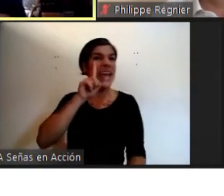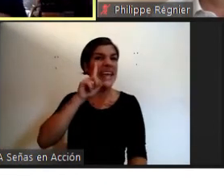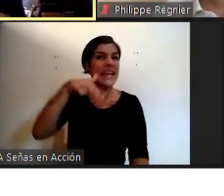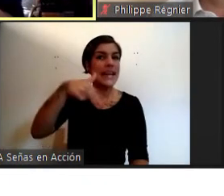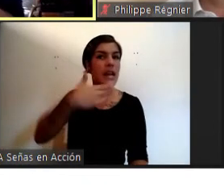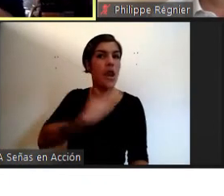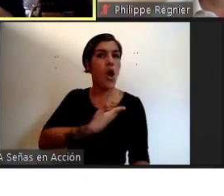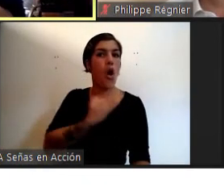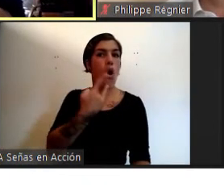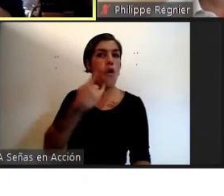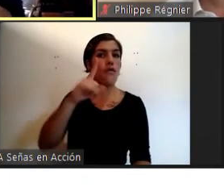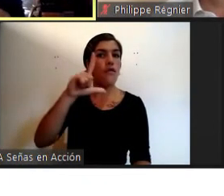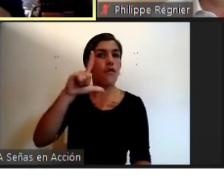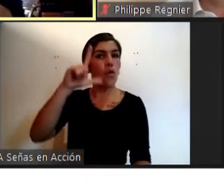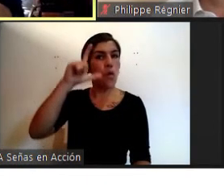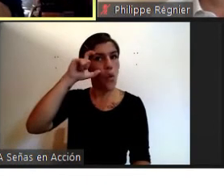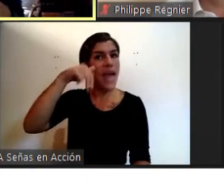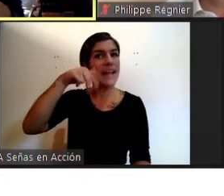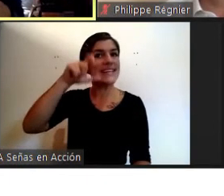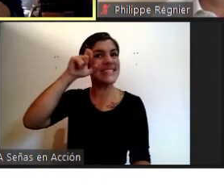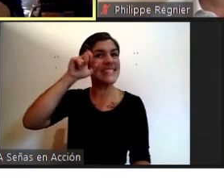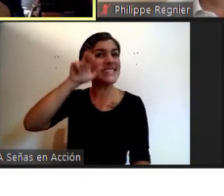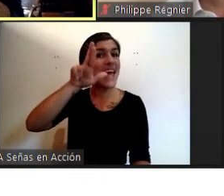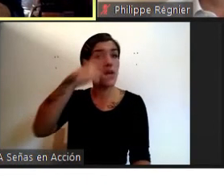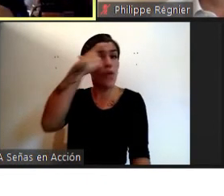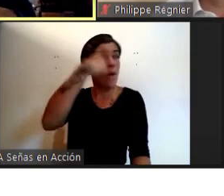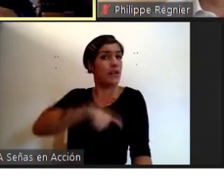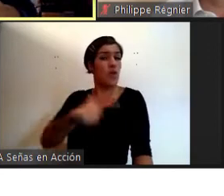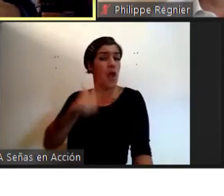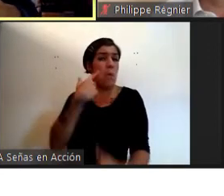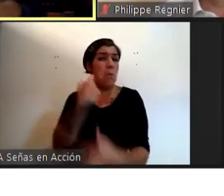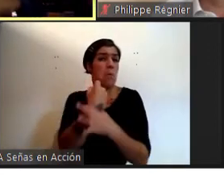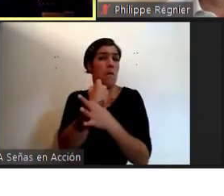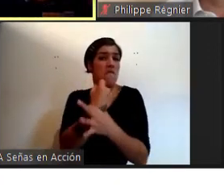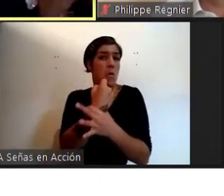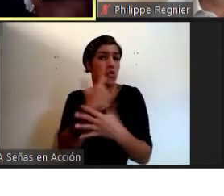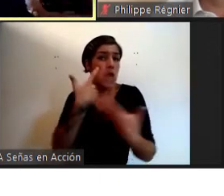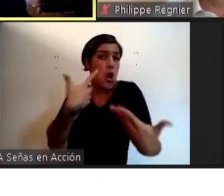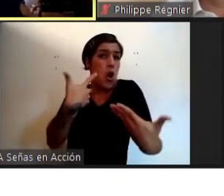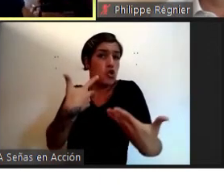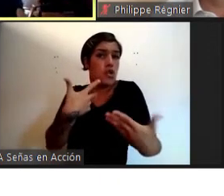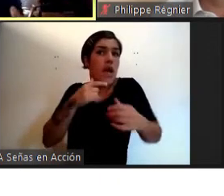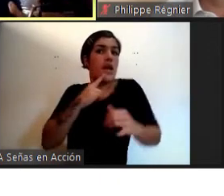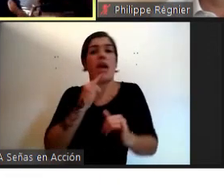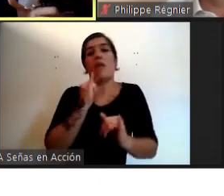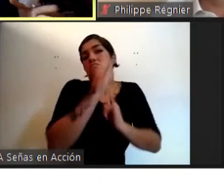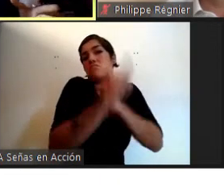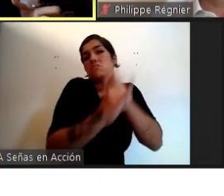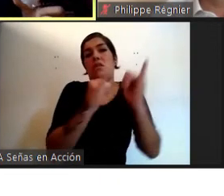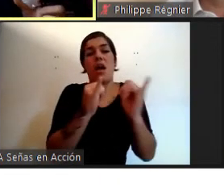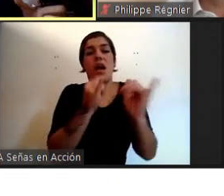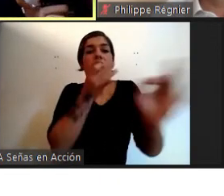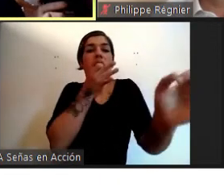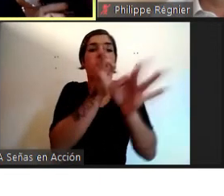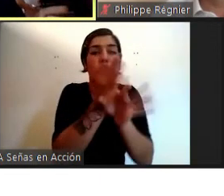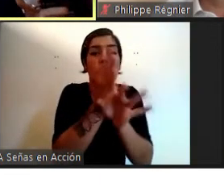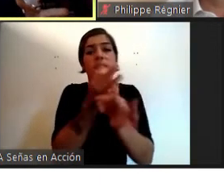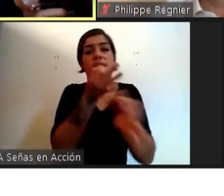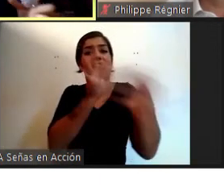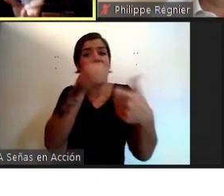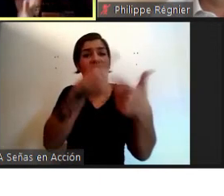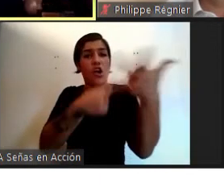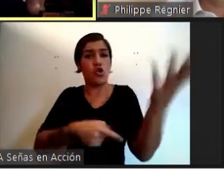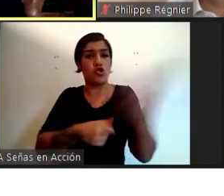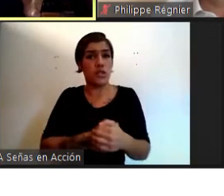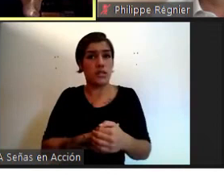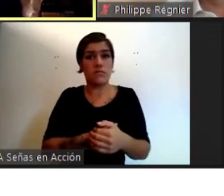corporations. It puts at stake a dynamic and a complexity that is